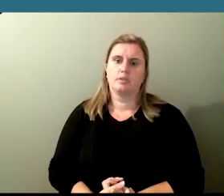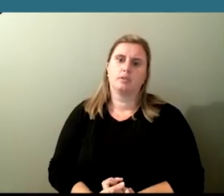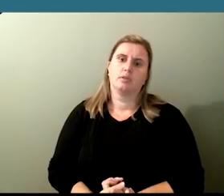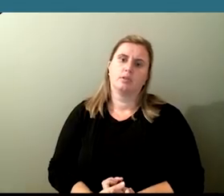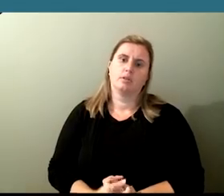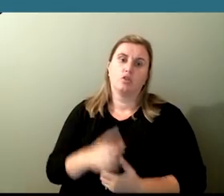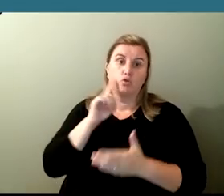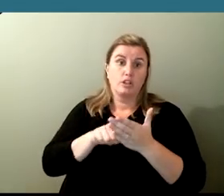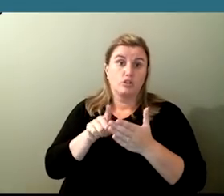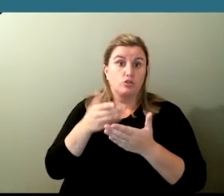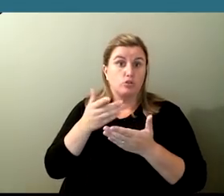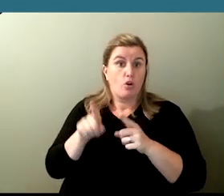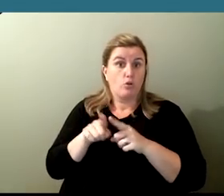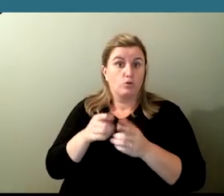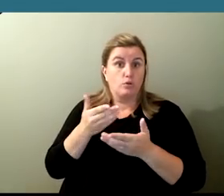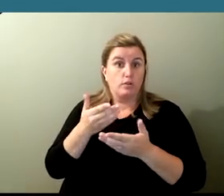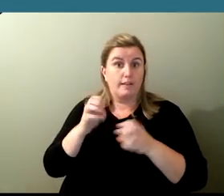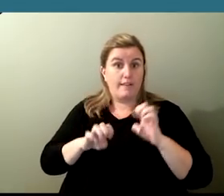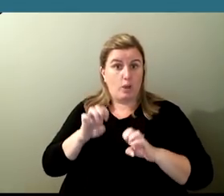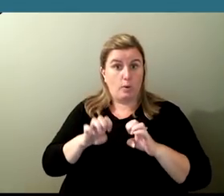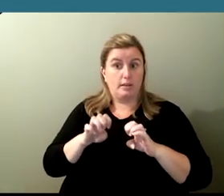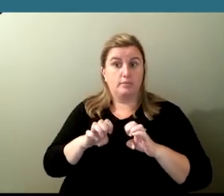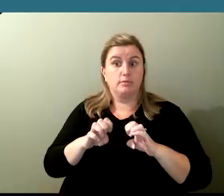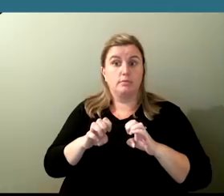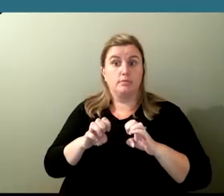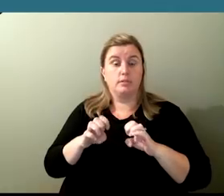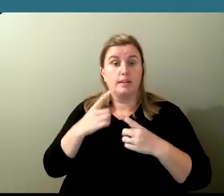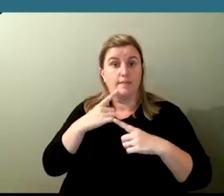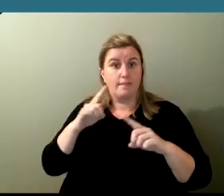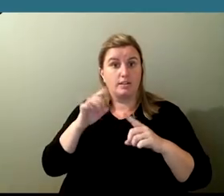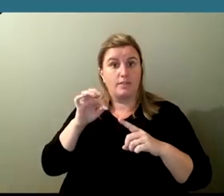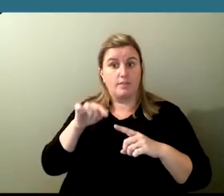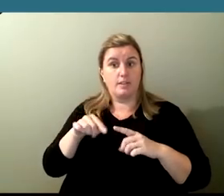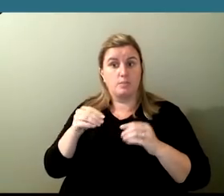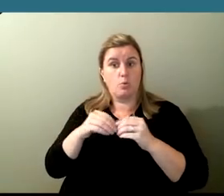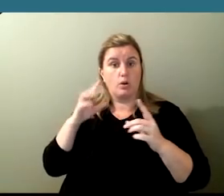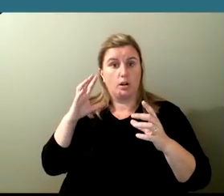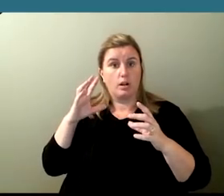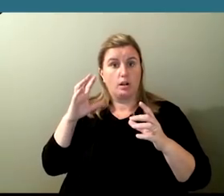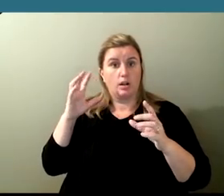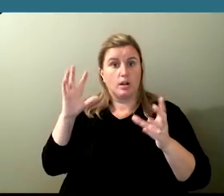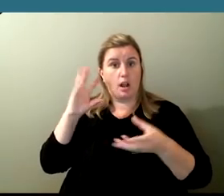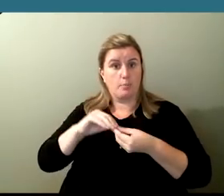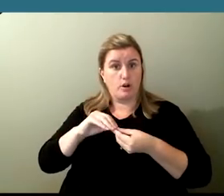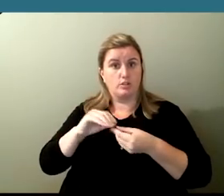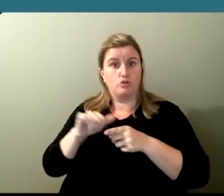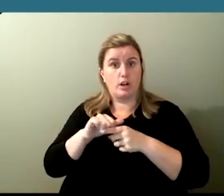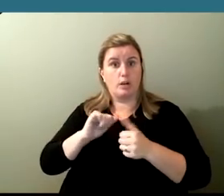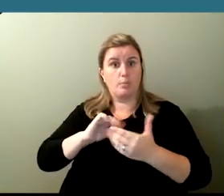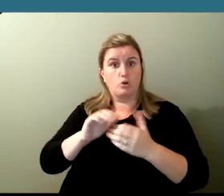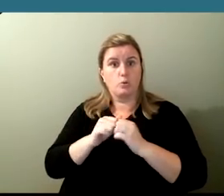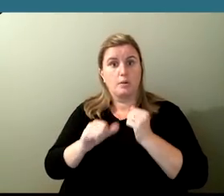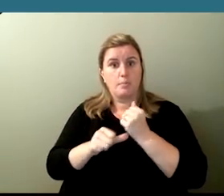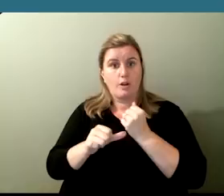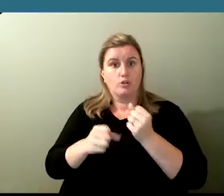Research has also evaluated the effect of this more comprehensive training approaches with paraeducators